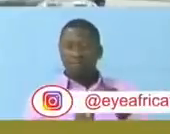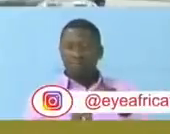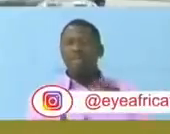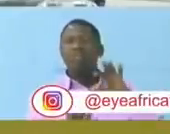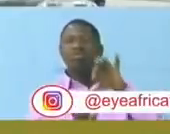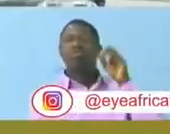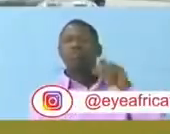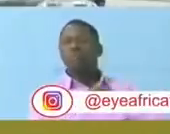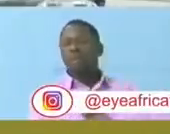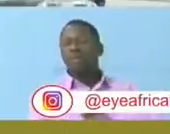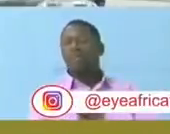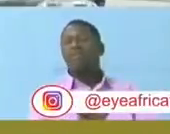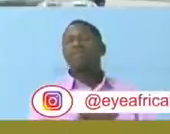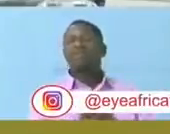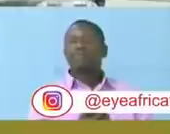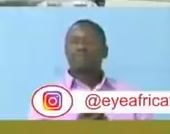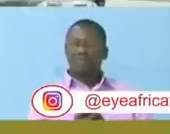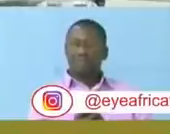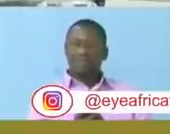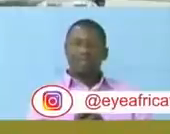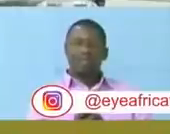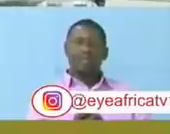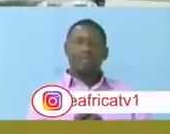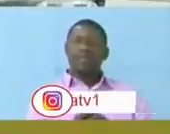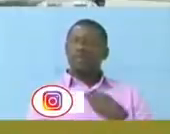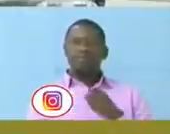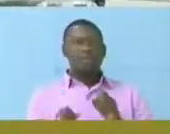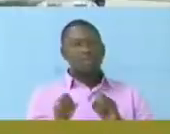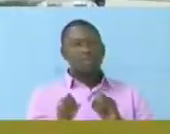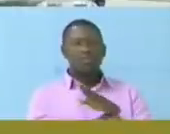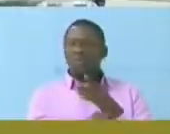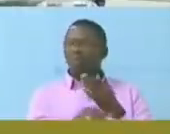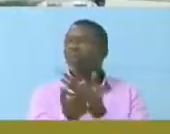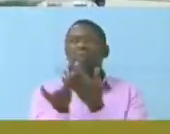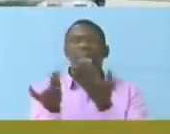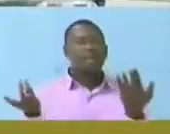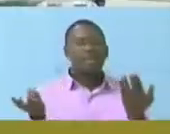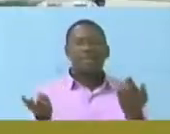then I've spent a lot on them.